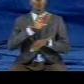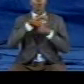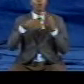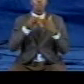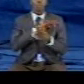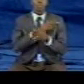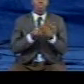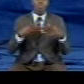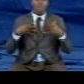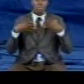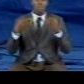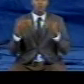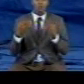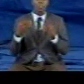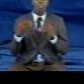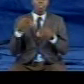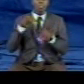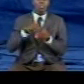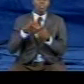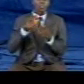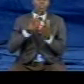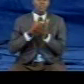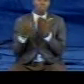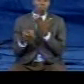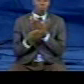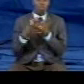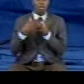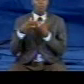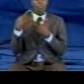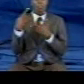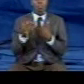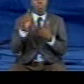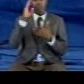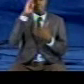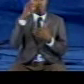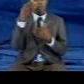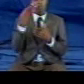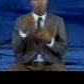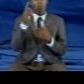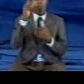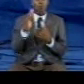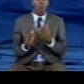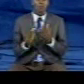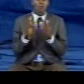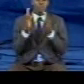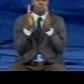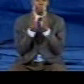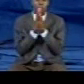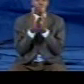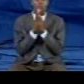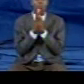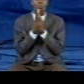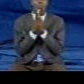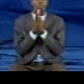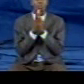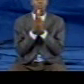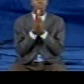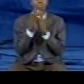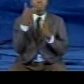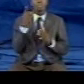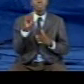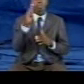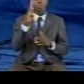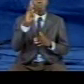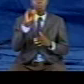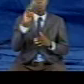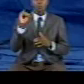the December retreat 2020, after the man of God's general superintendent's prayer, the broom stick came